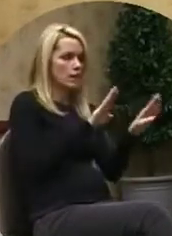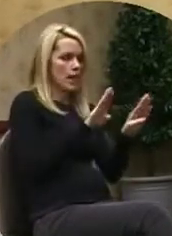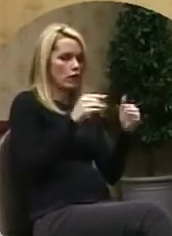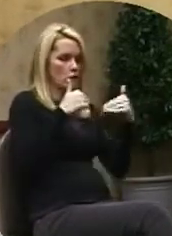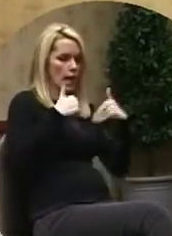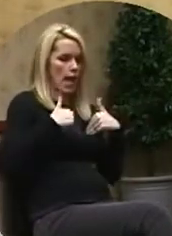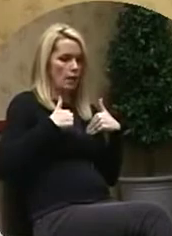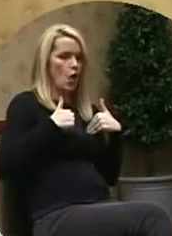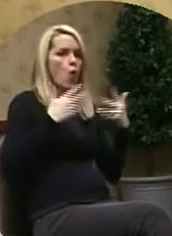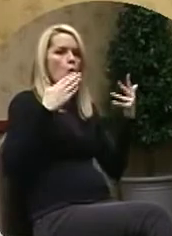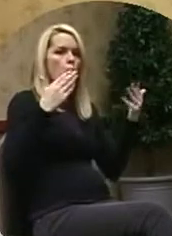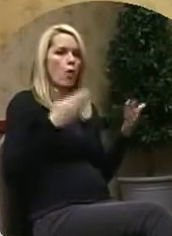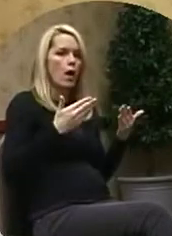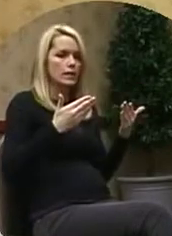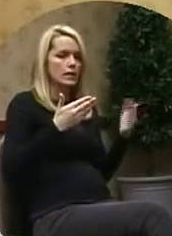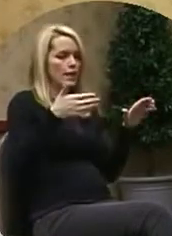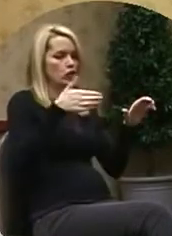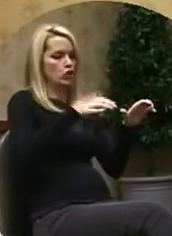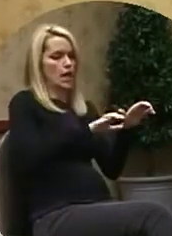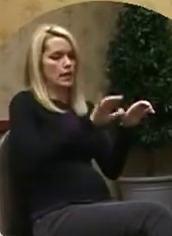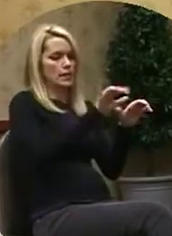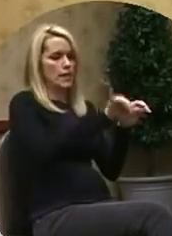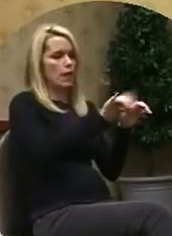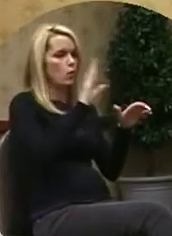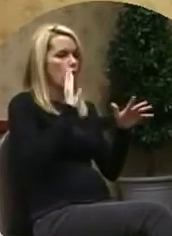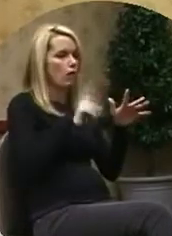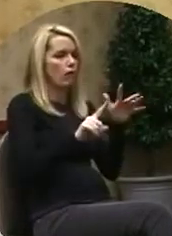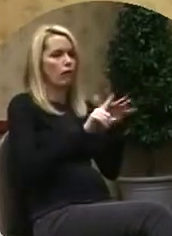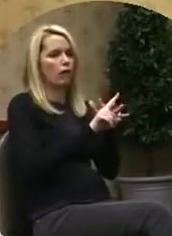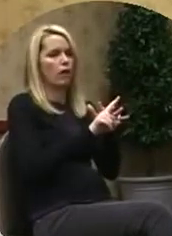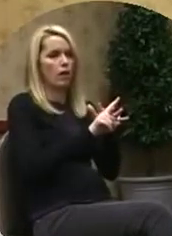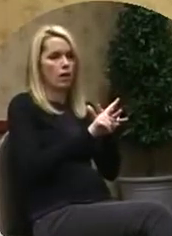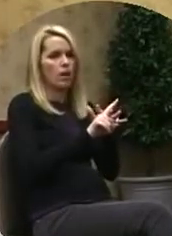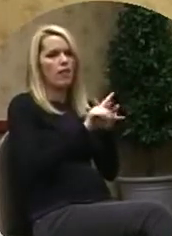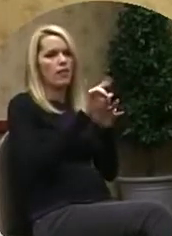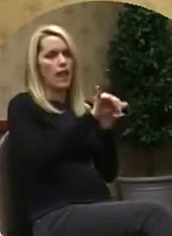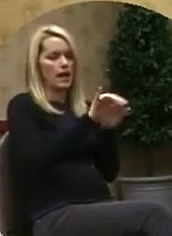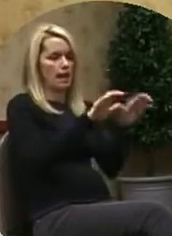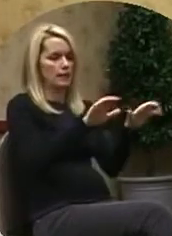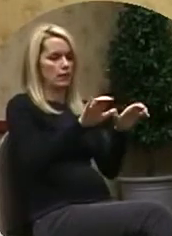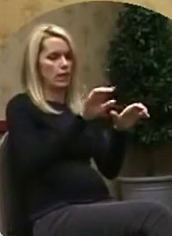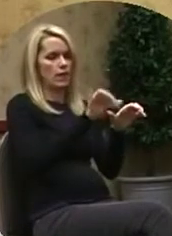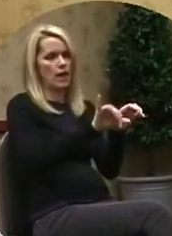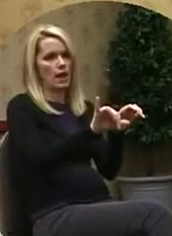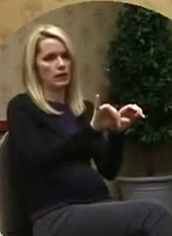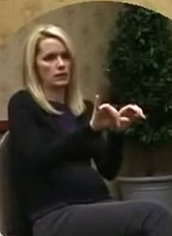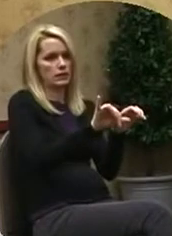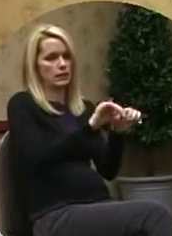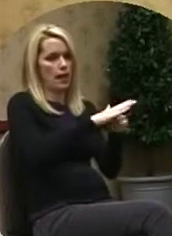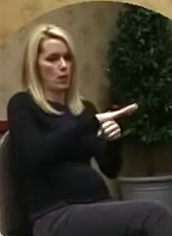say, what's the likelihood of problem behavior occurring during that activity in that area?